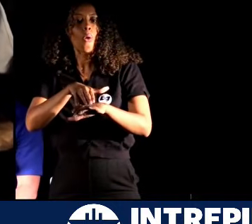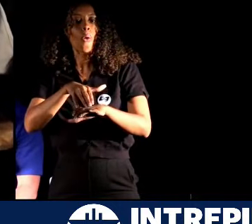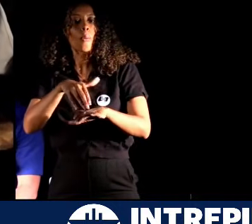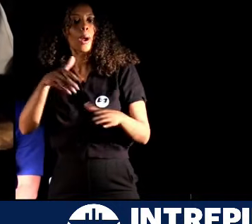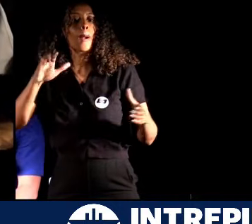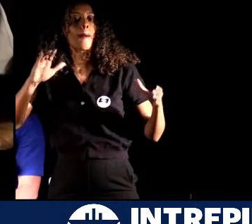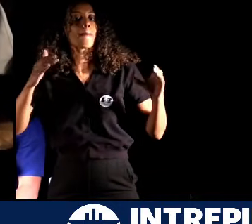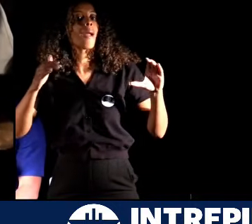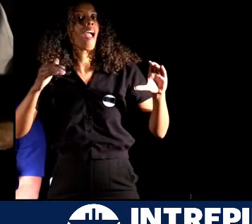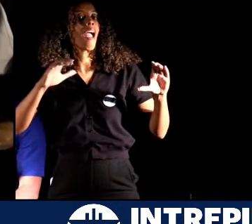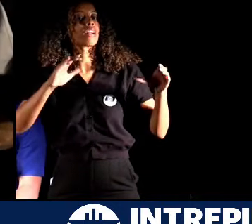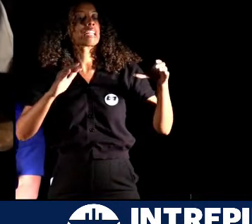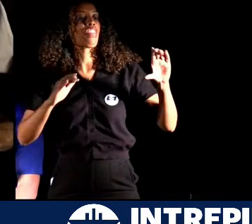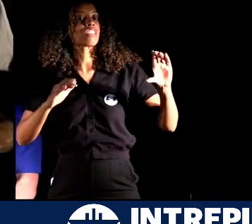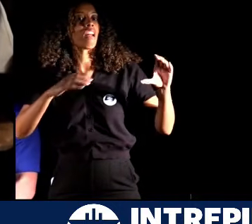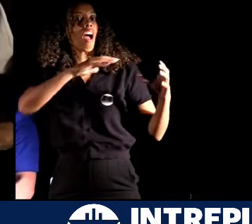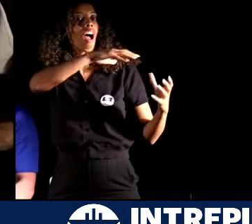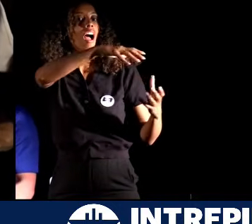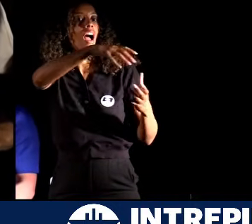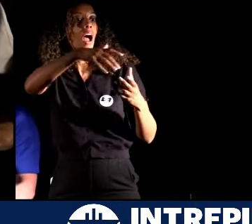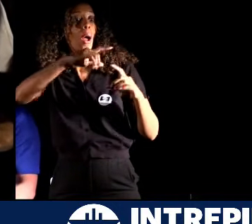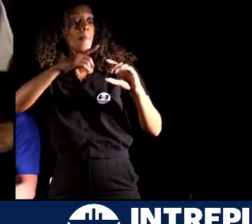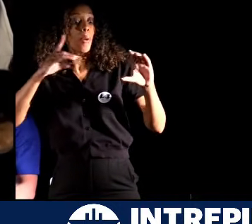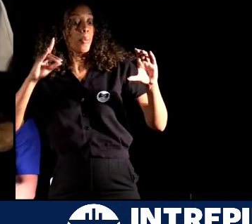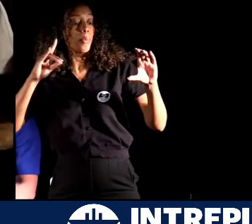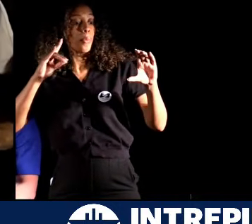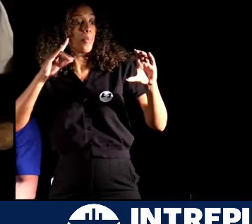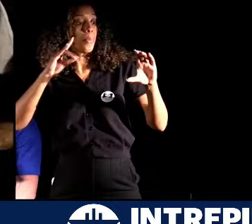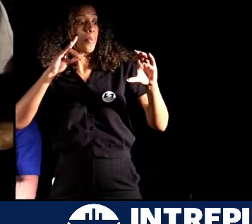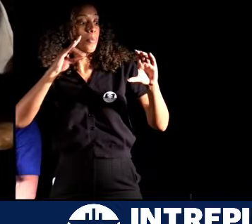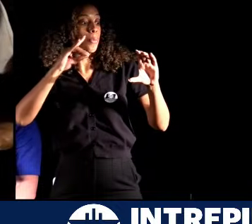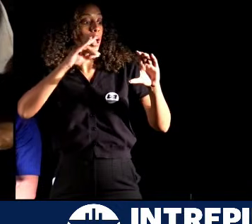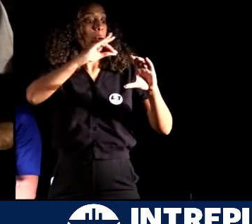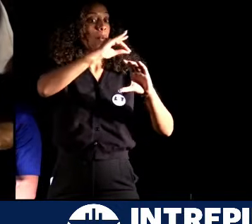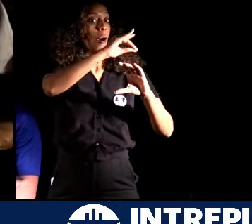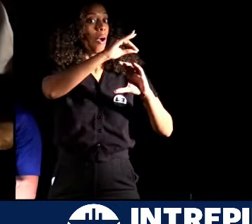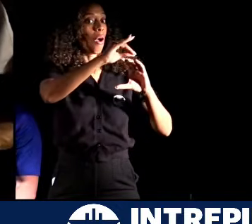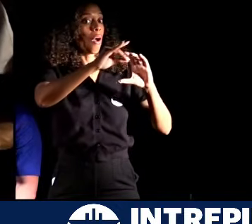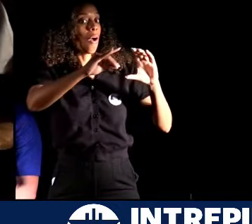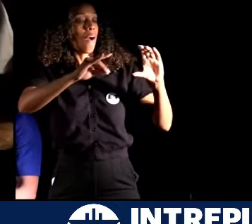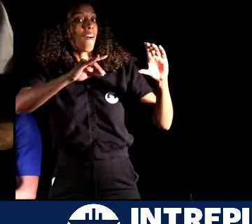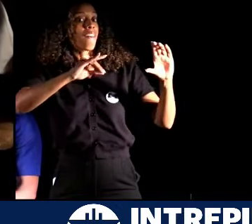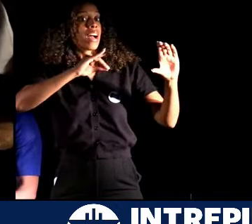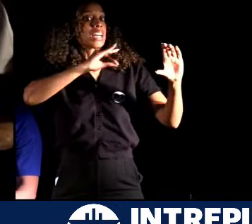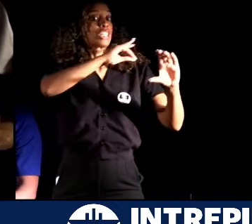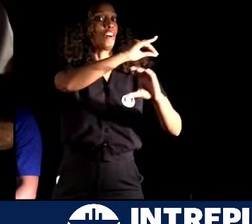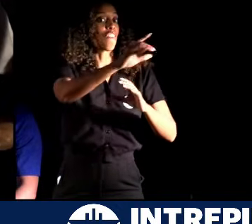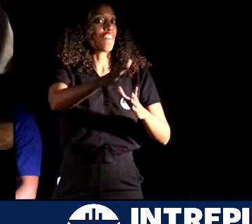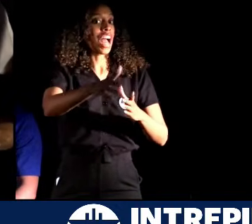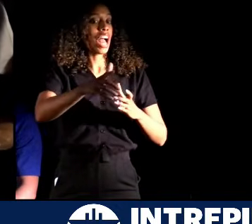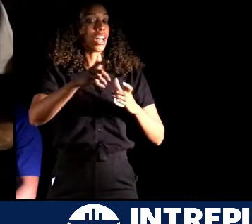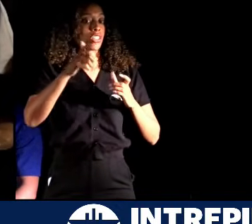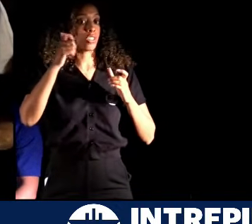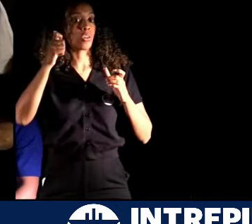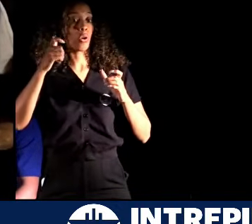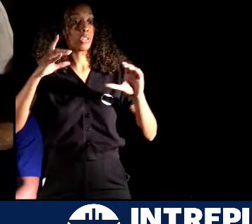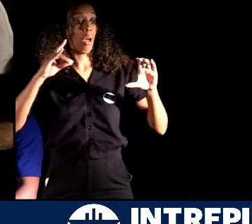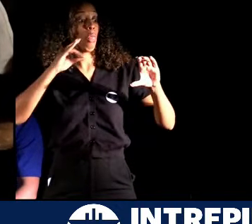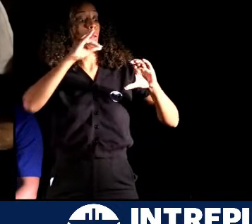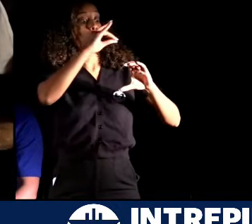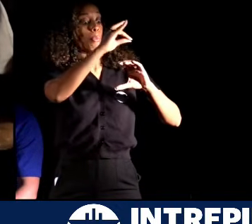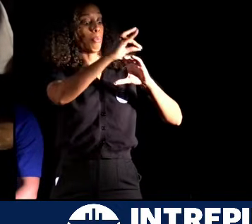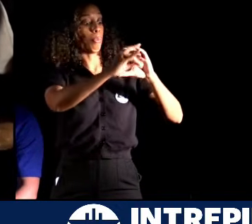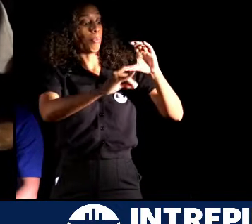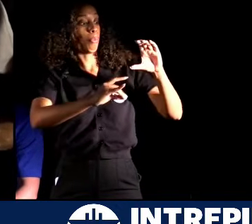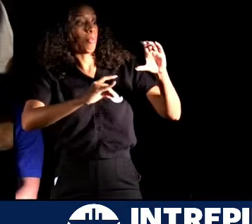to it, it becomes really rotating faster and faster and faster. At a certain point, probe is actually rotating around the sun faster than the